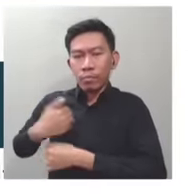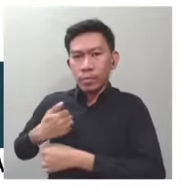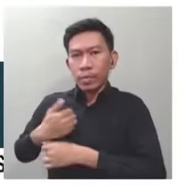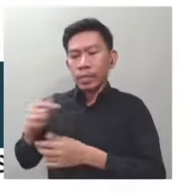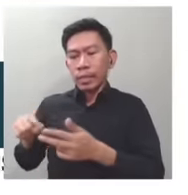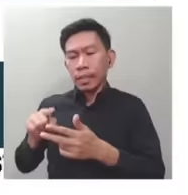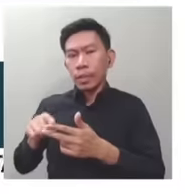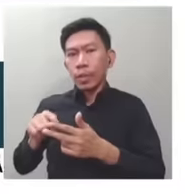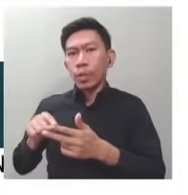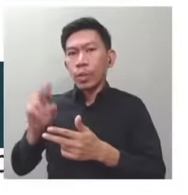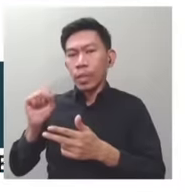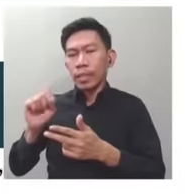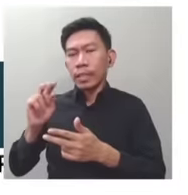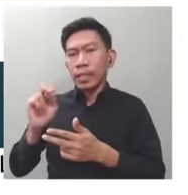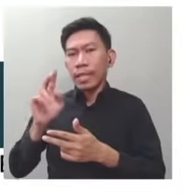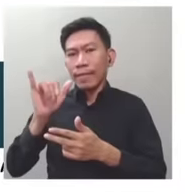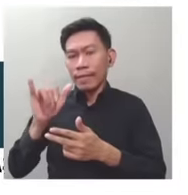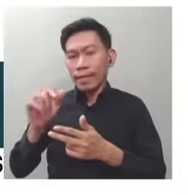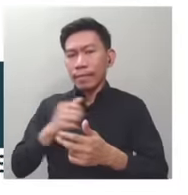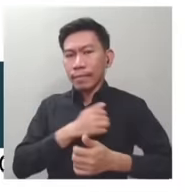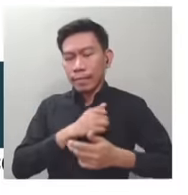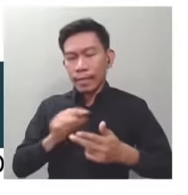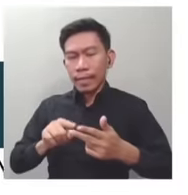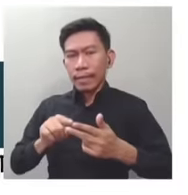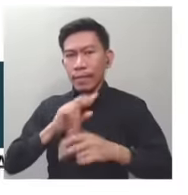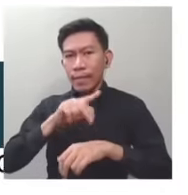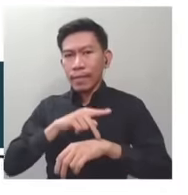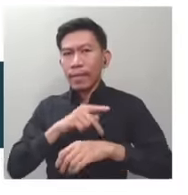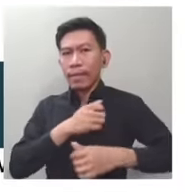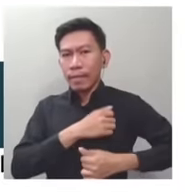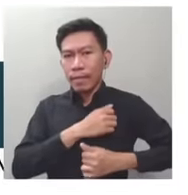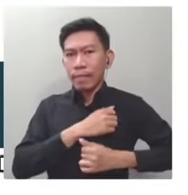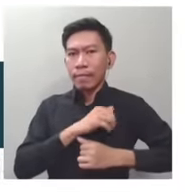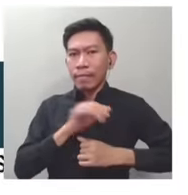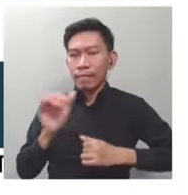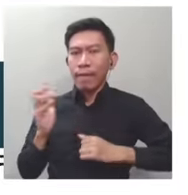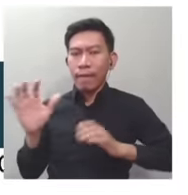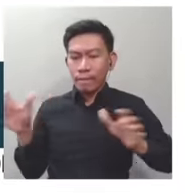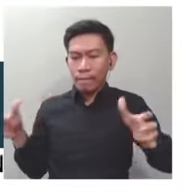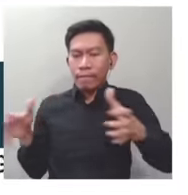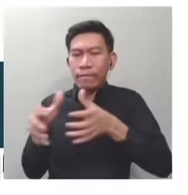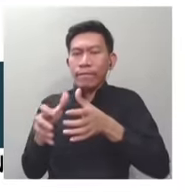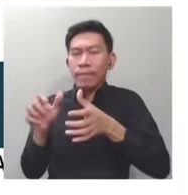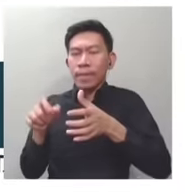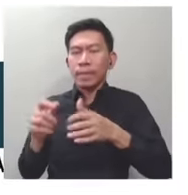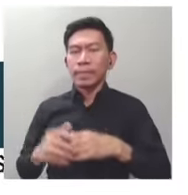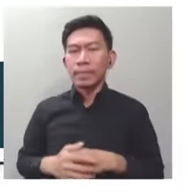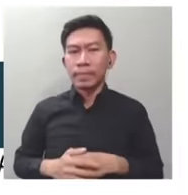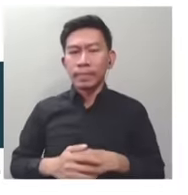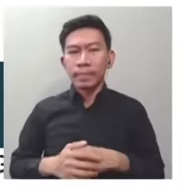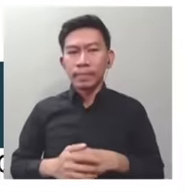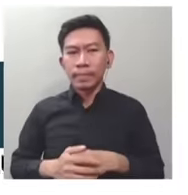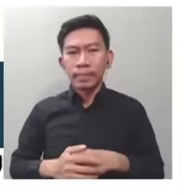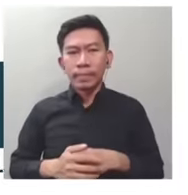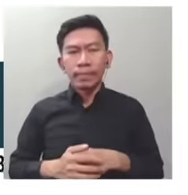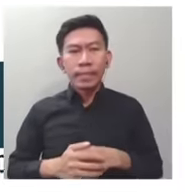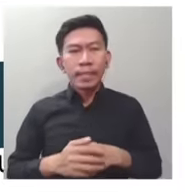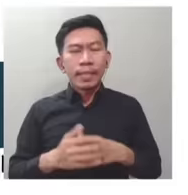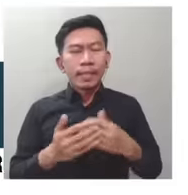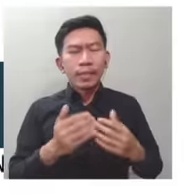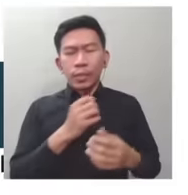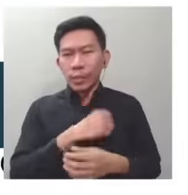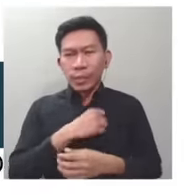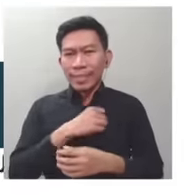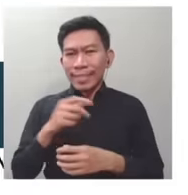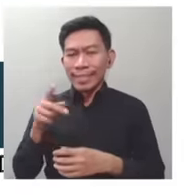Navy, and of course, the Philippine Navy, along with their Coast Guard counterparts. Mm. Now, we know Professor, sorry to cut you there.